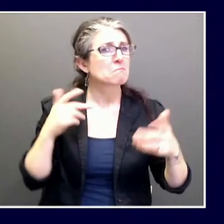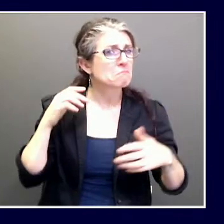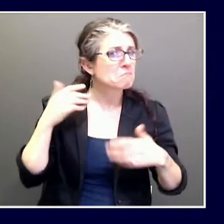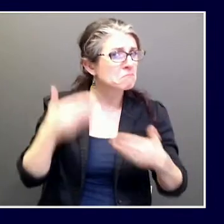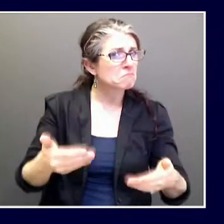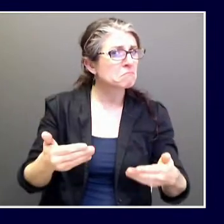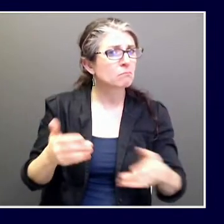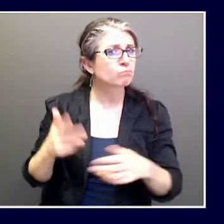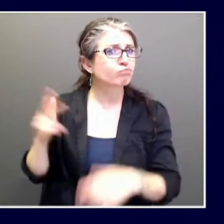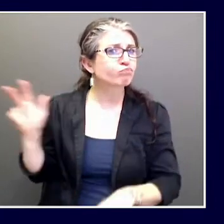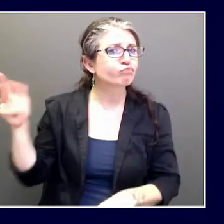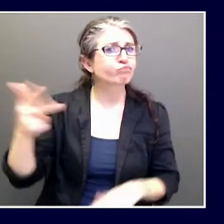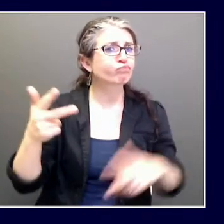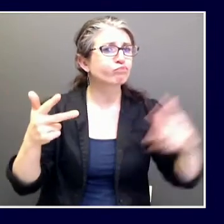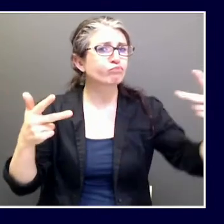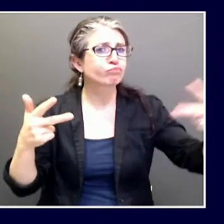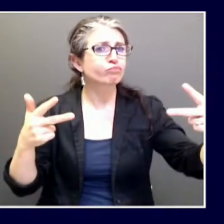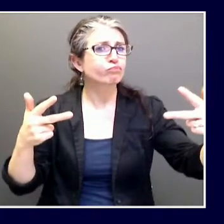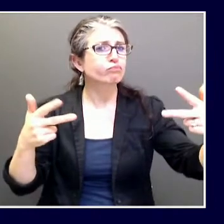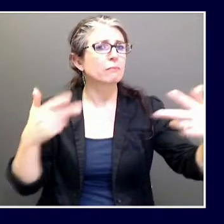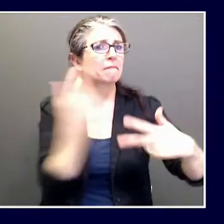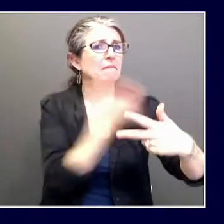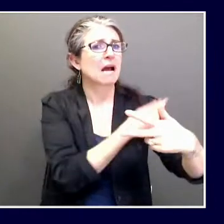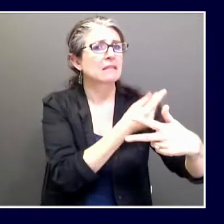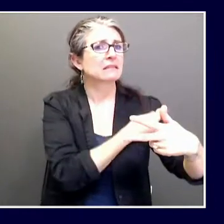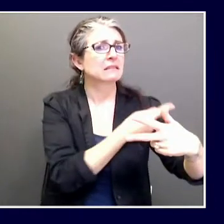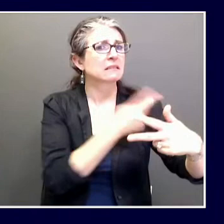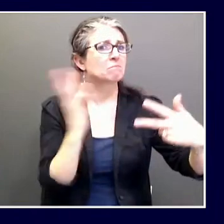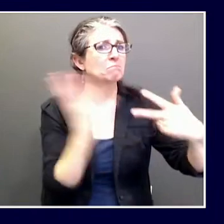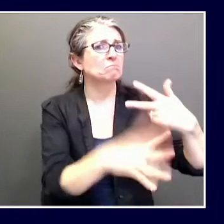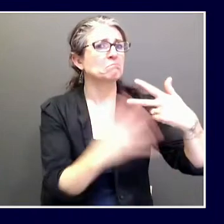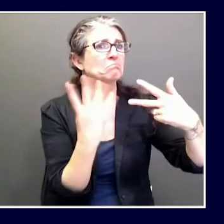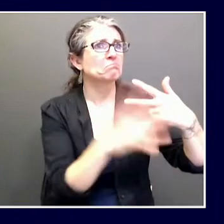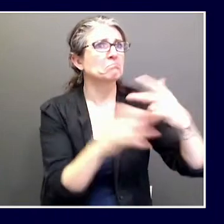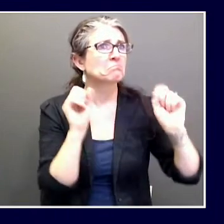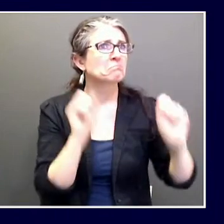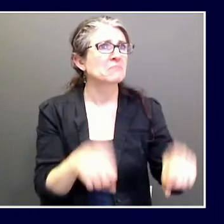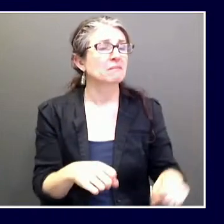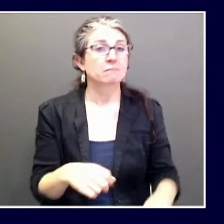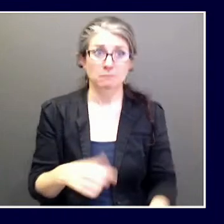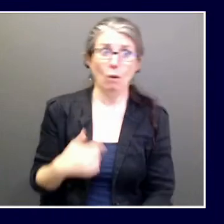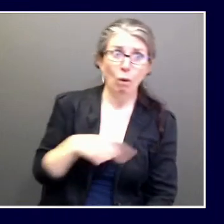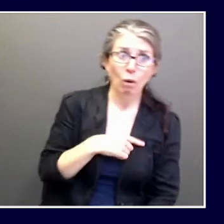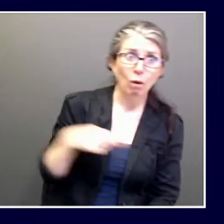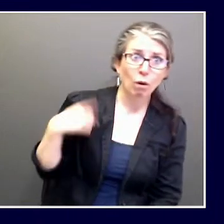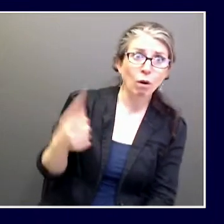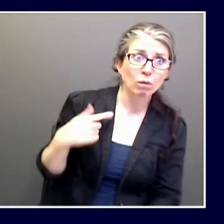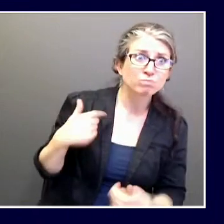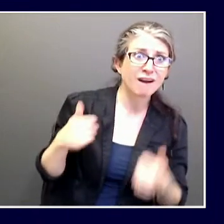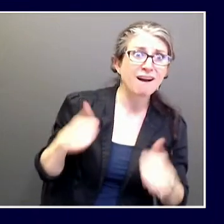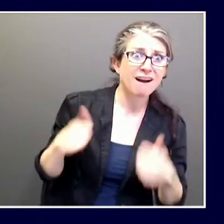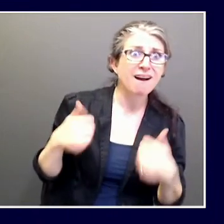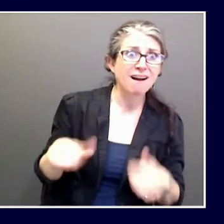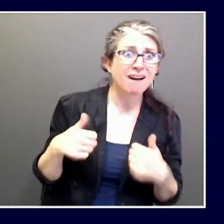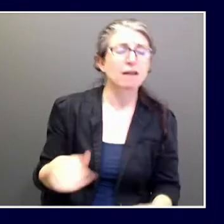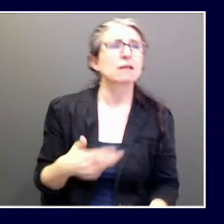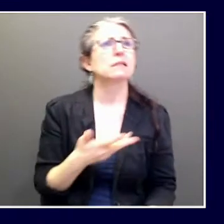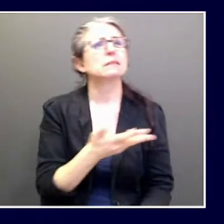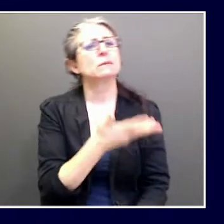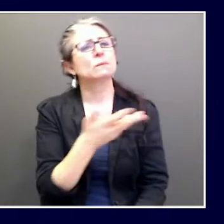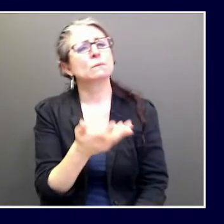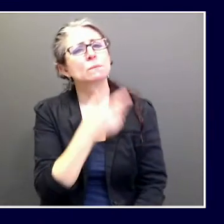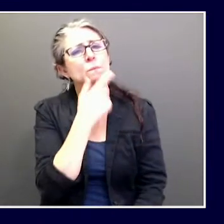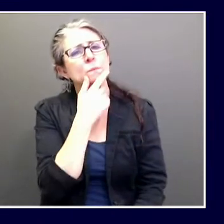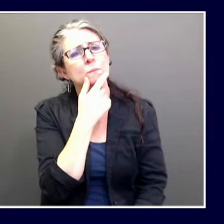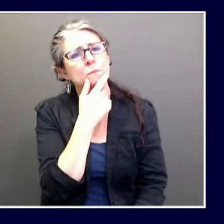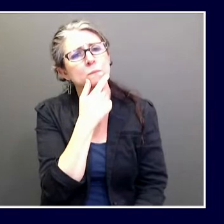milkshakes, so many things. What are the tools that are left in the toolbox? I'll start, but Commissioner,